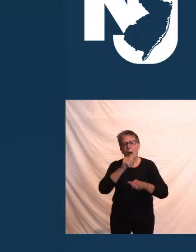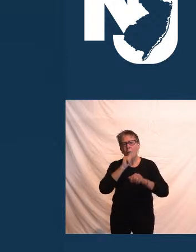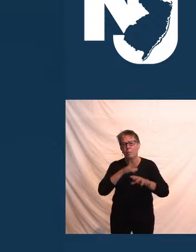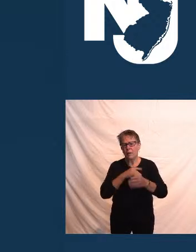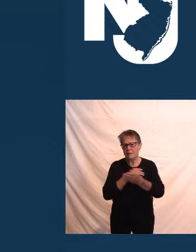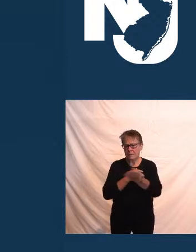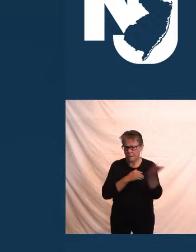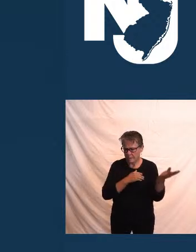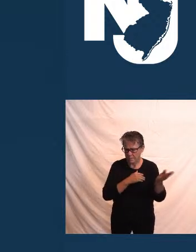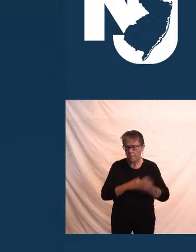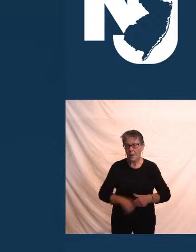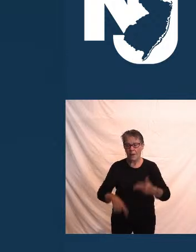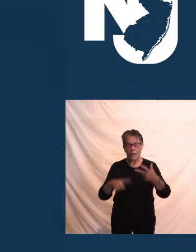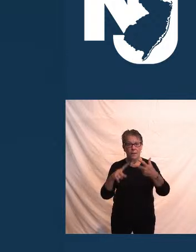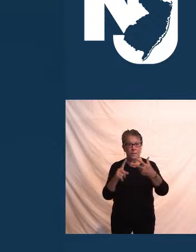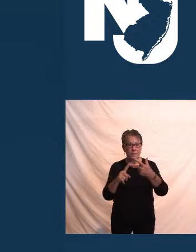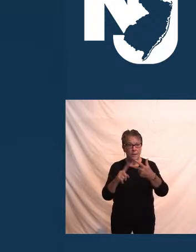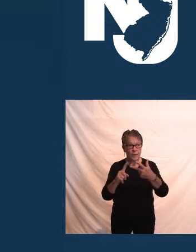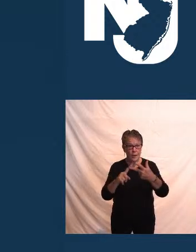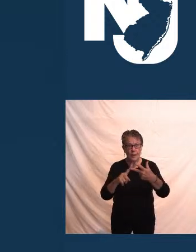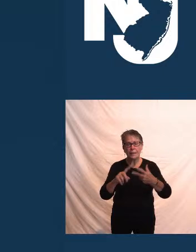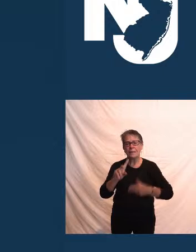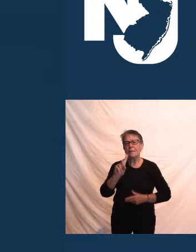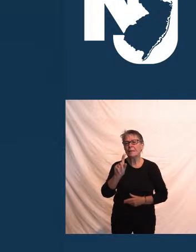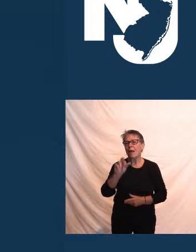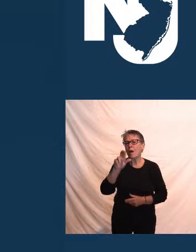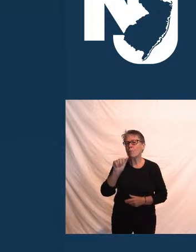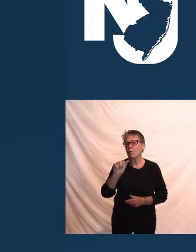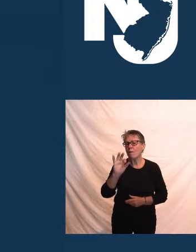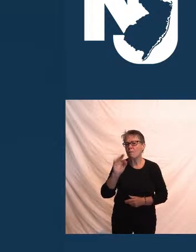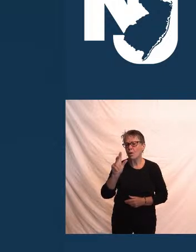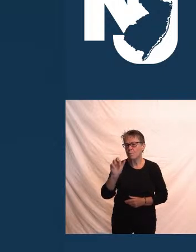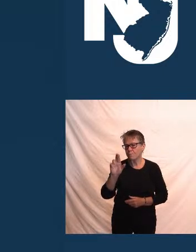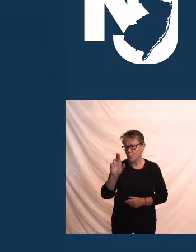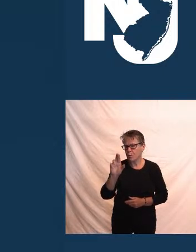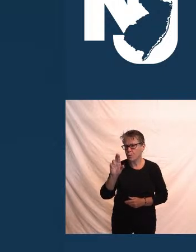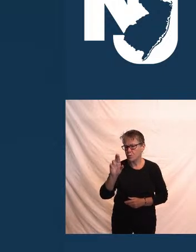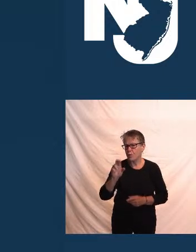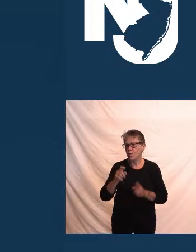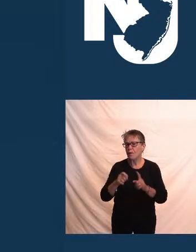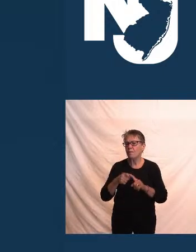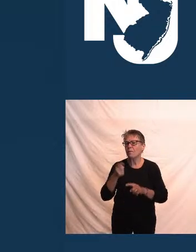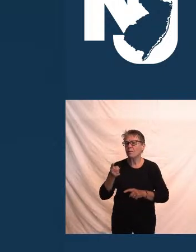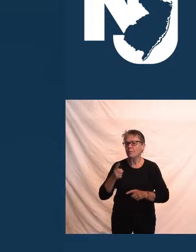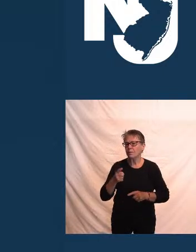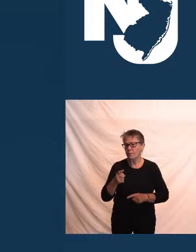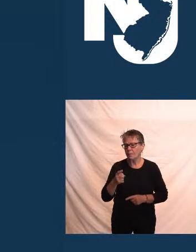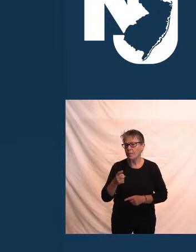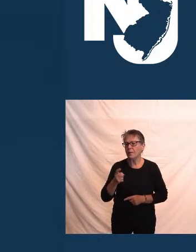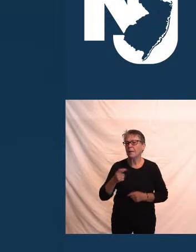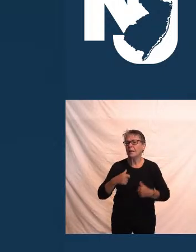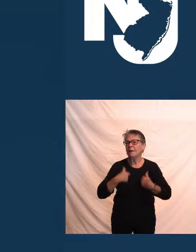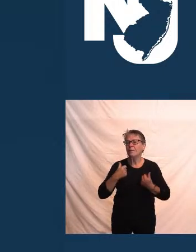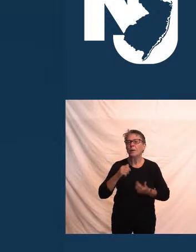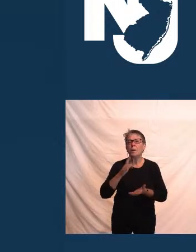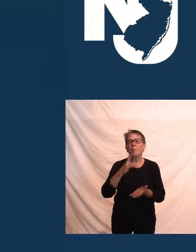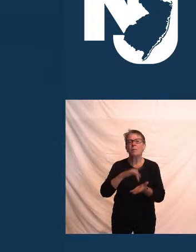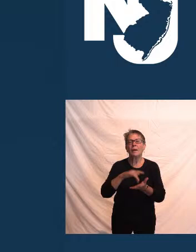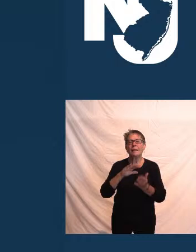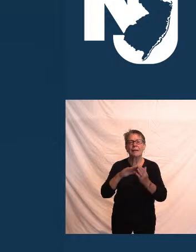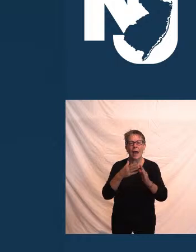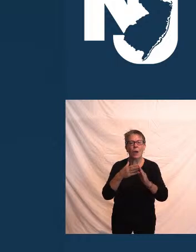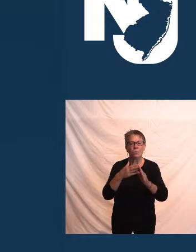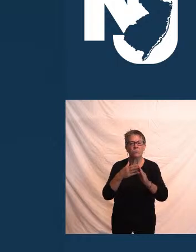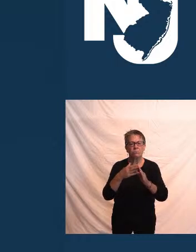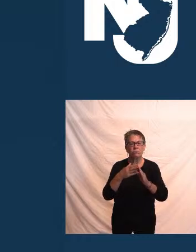today we also remember Middletown's Deborah Farmer, who passed away on January 28th. Born in western Pennsylvania, Deborah grew